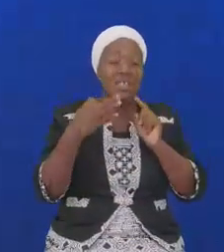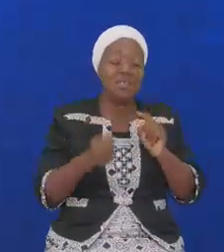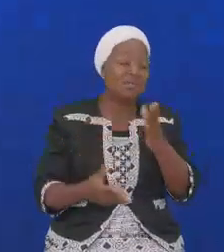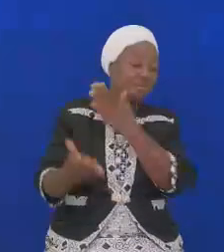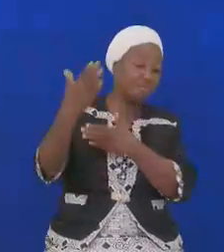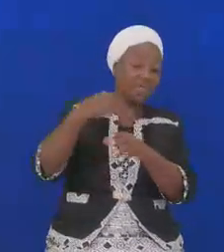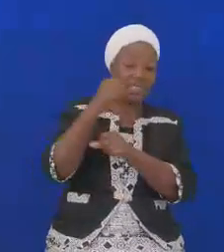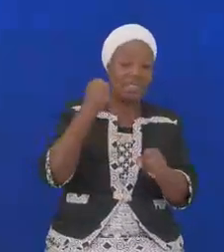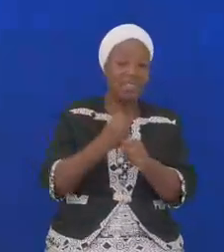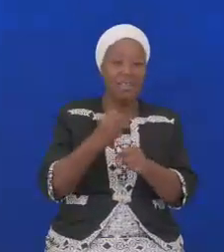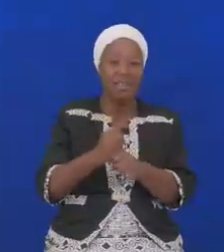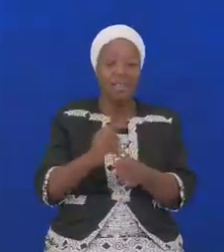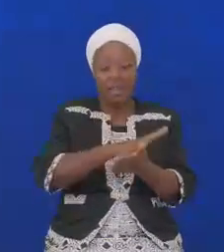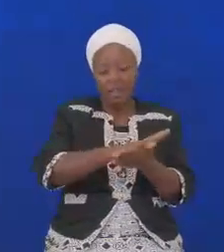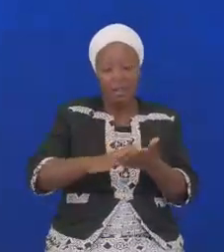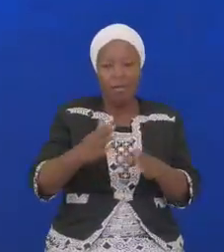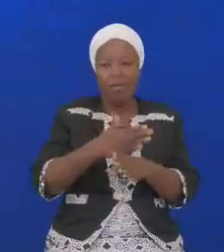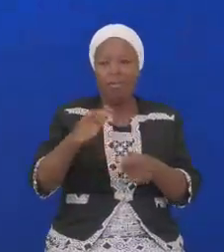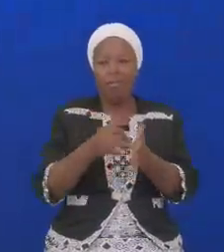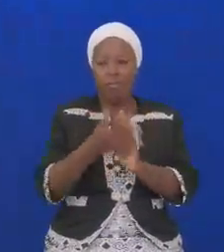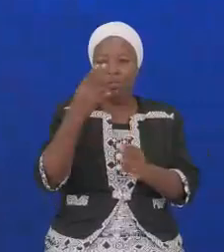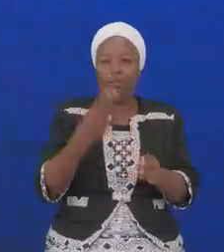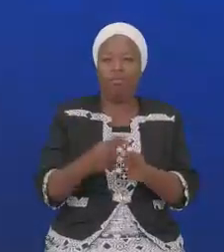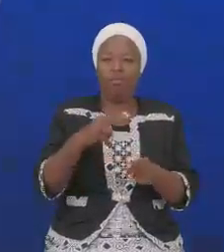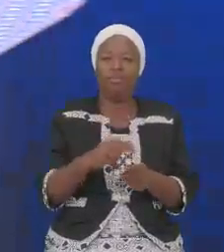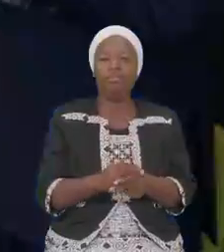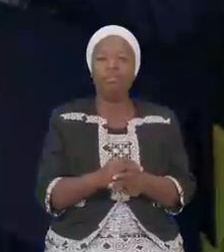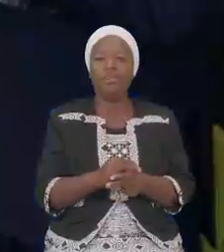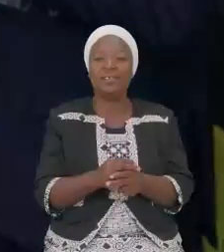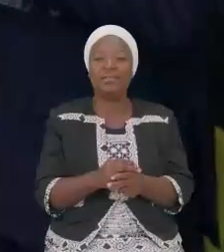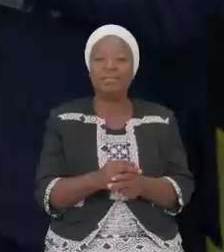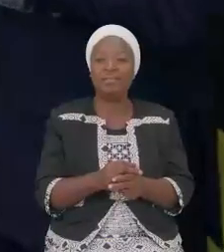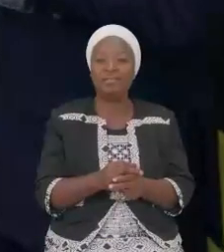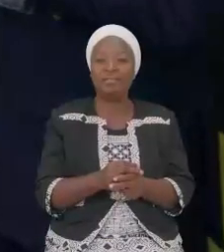previous years wiped away in Jesus' name.